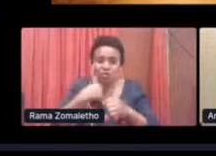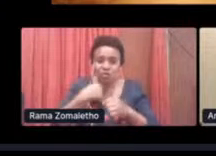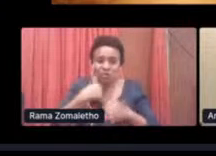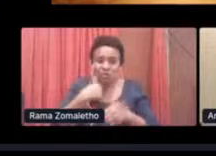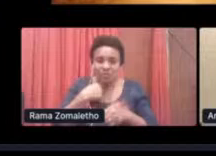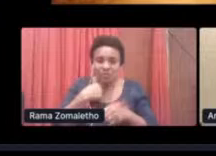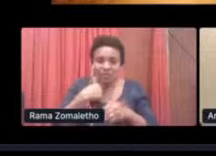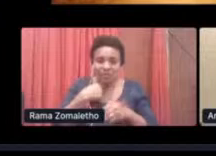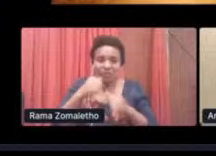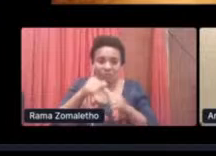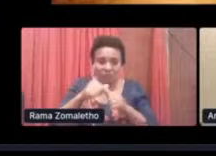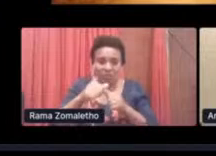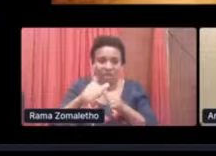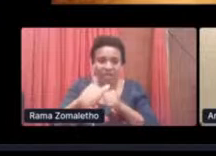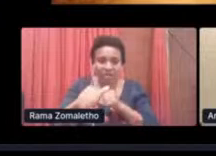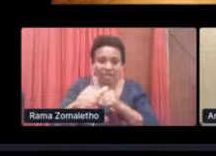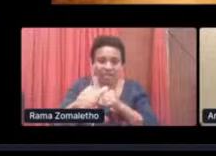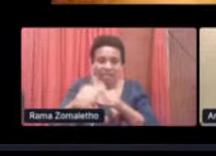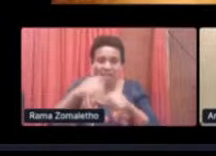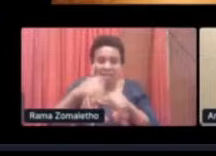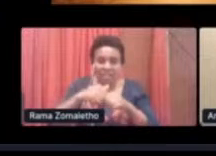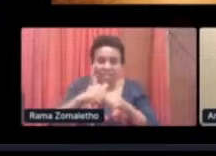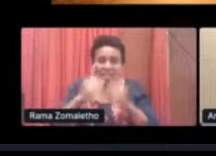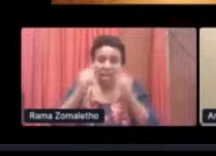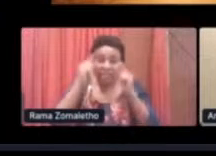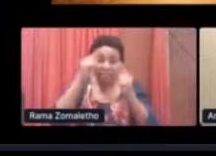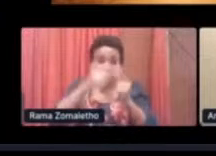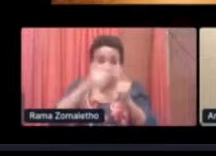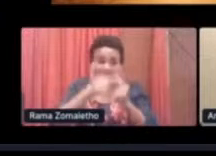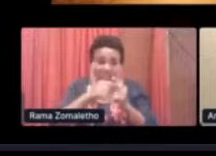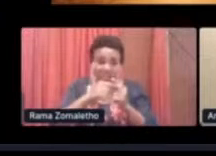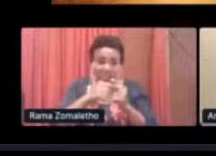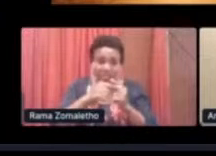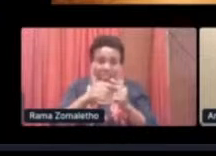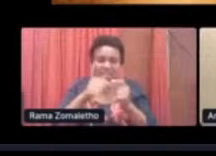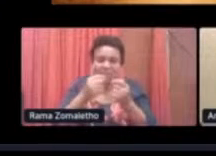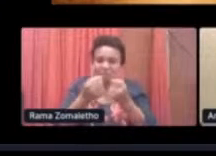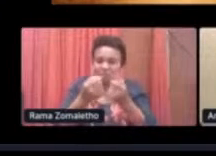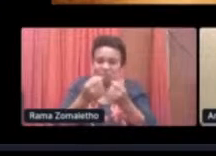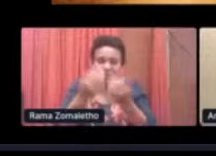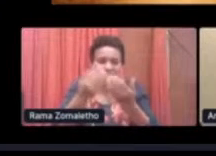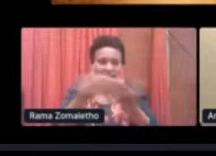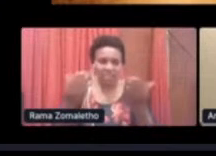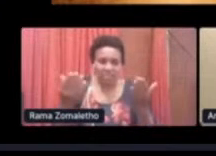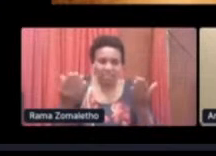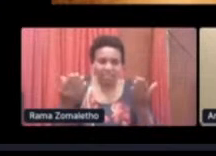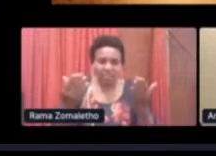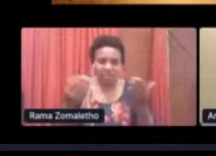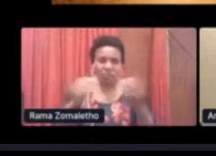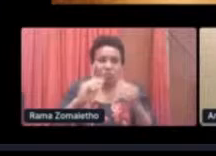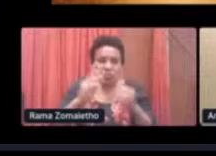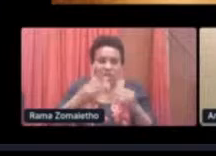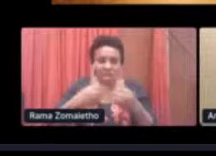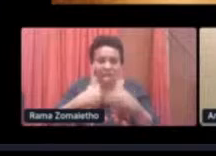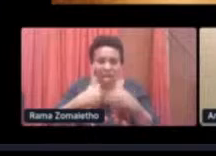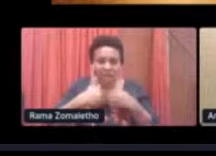Further, in terms of aspiration, in terms of the few aspirations that we have in the